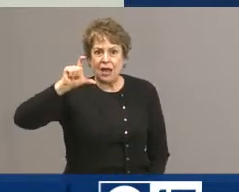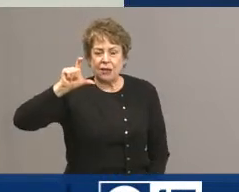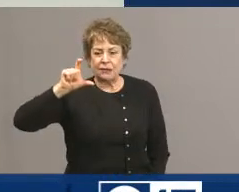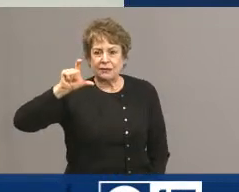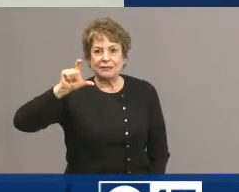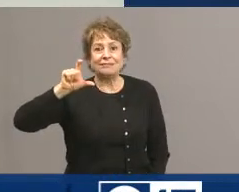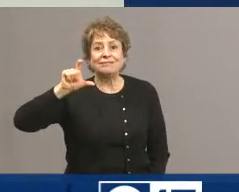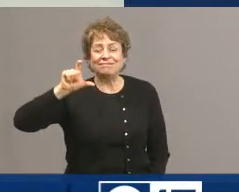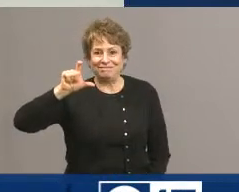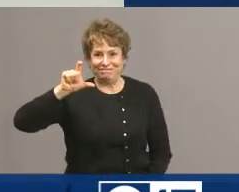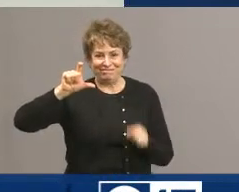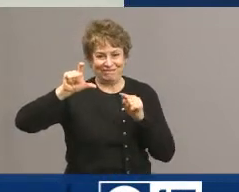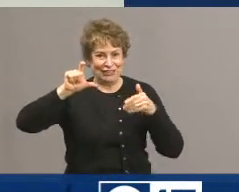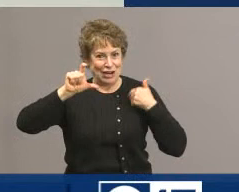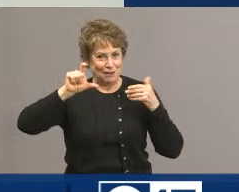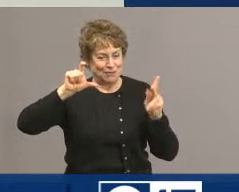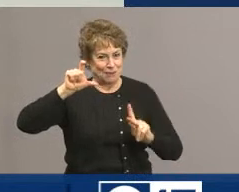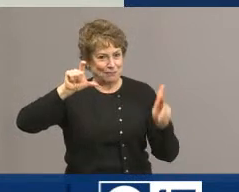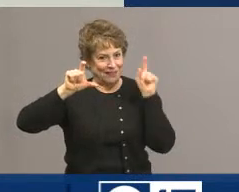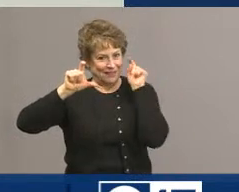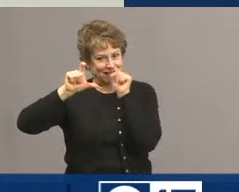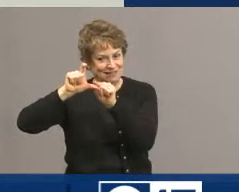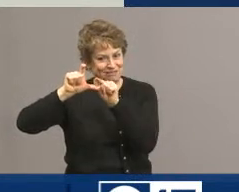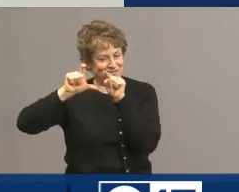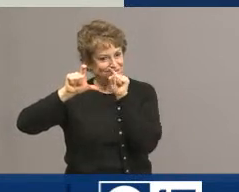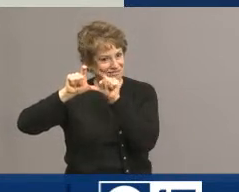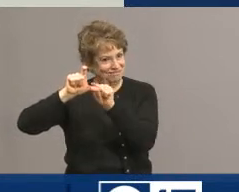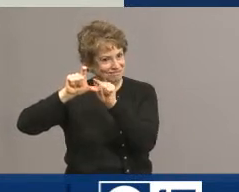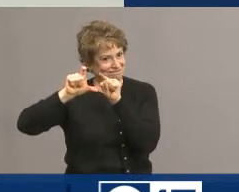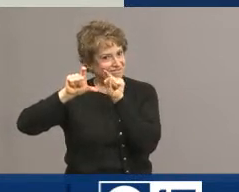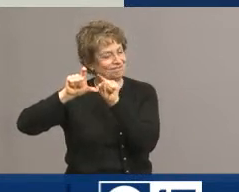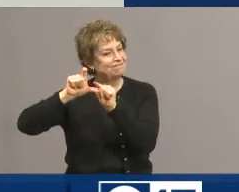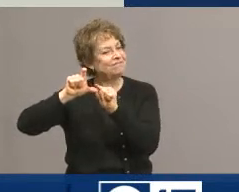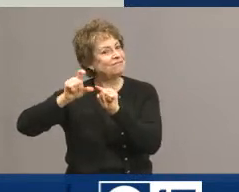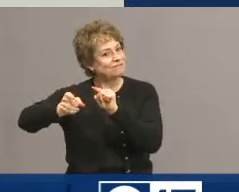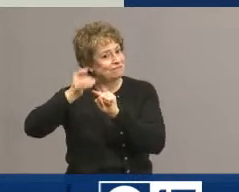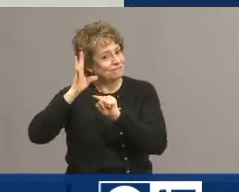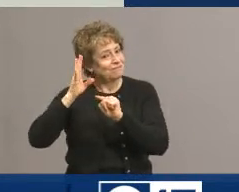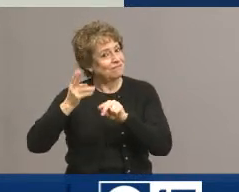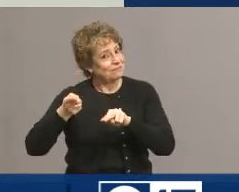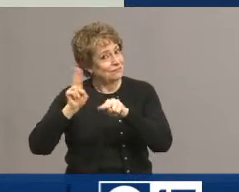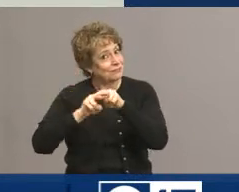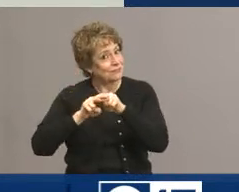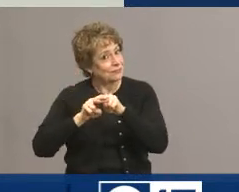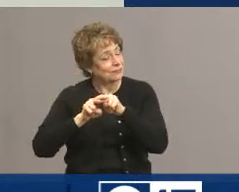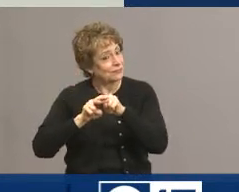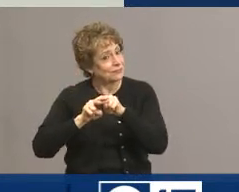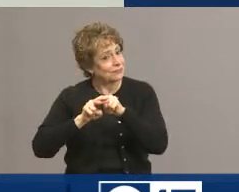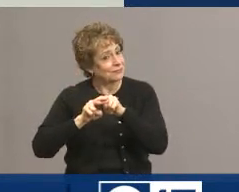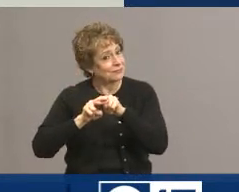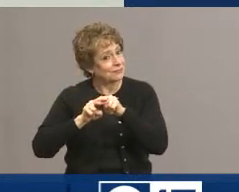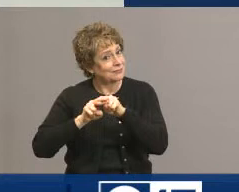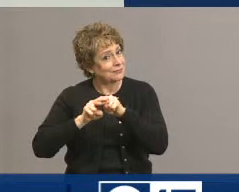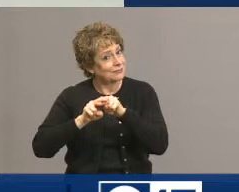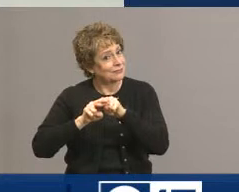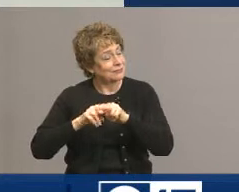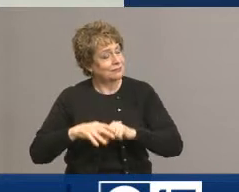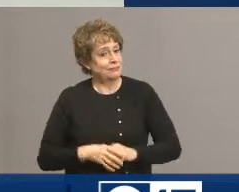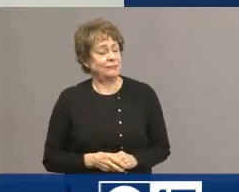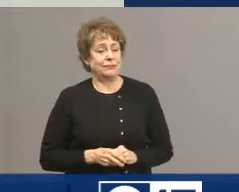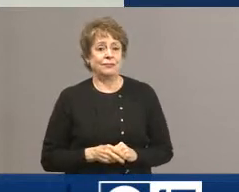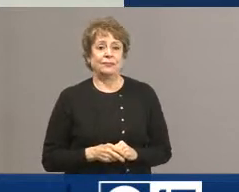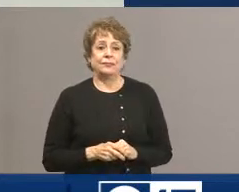44. And that's a much larger number of cases and an increase in those number of cases. We